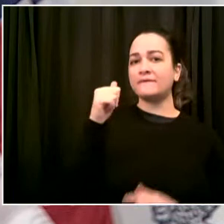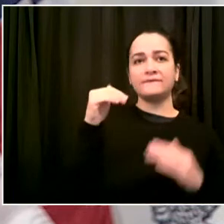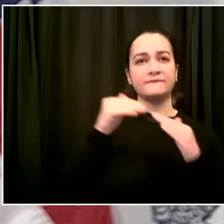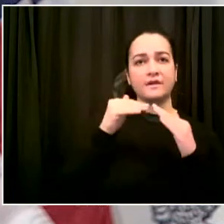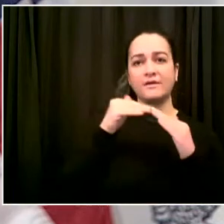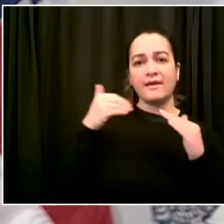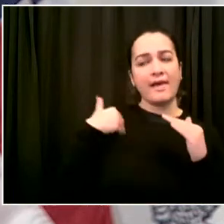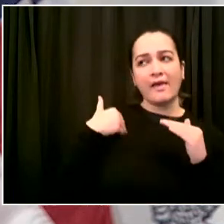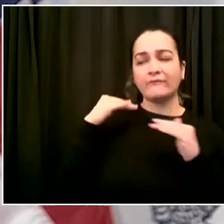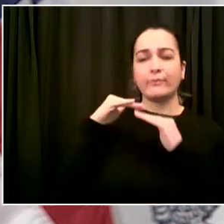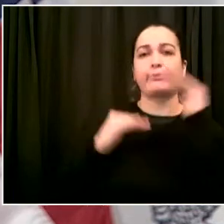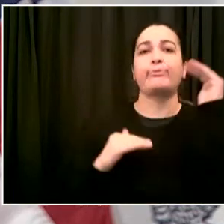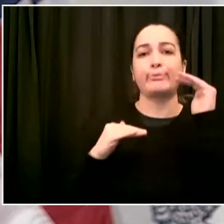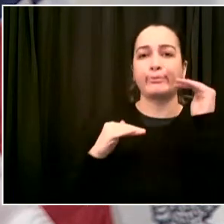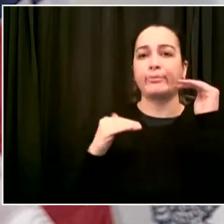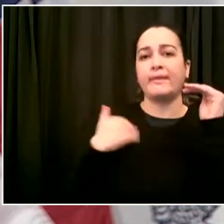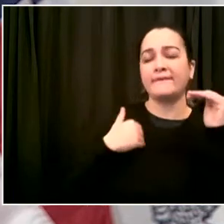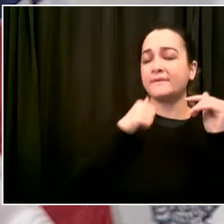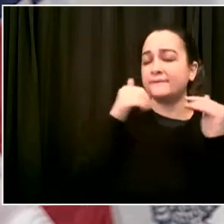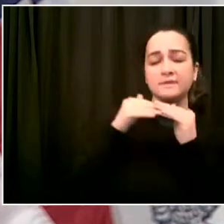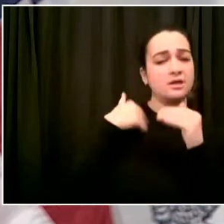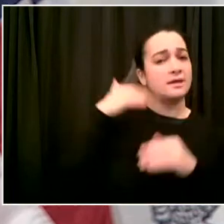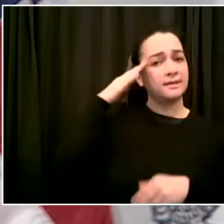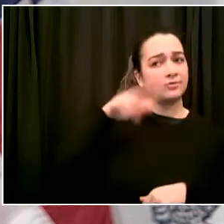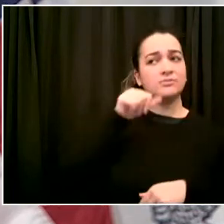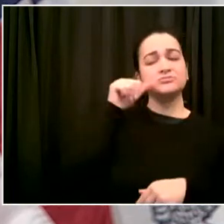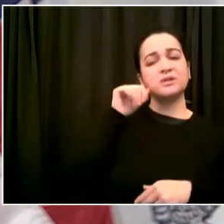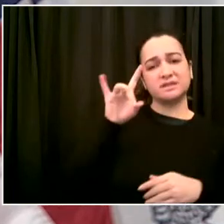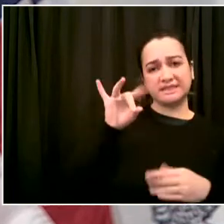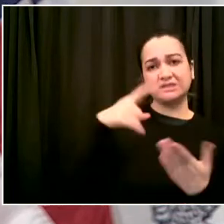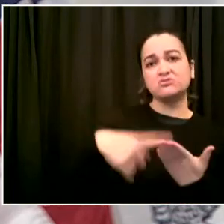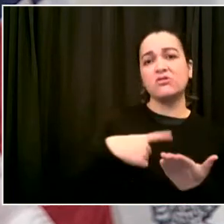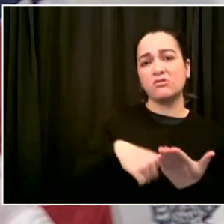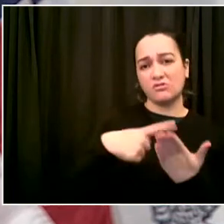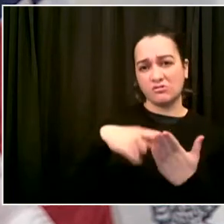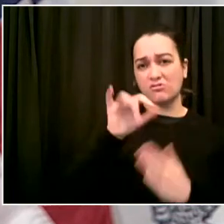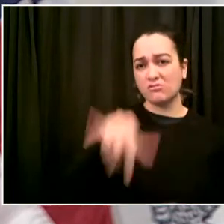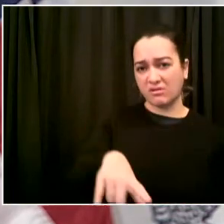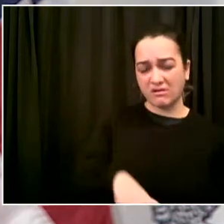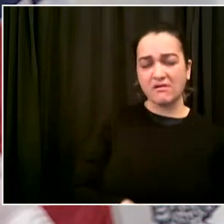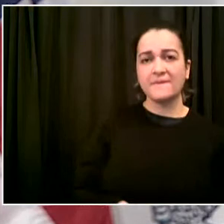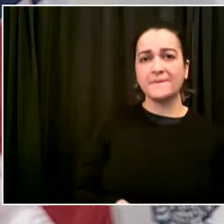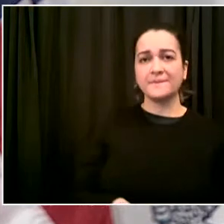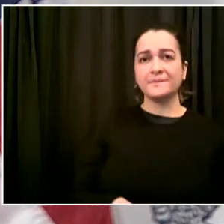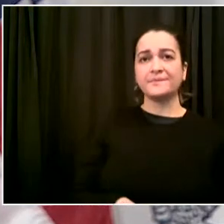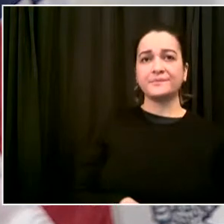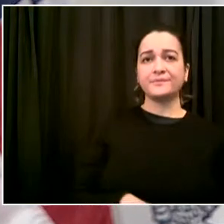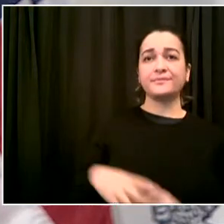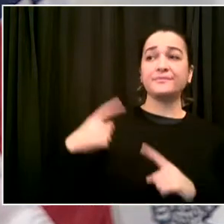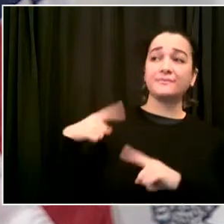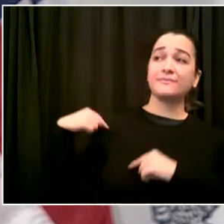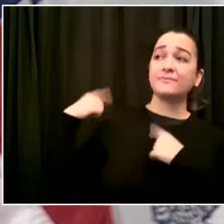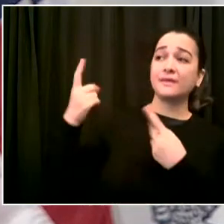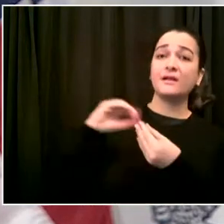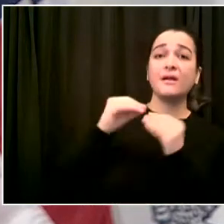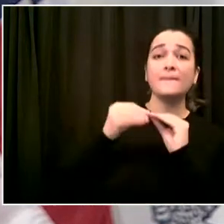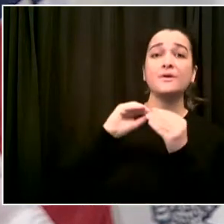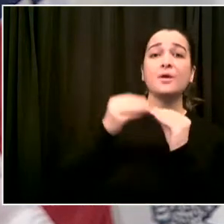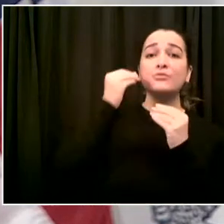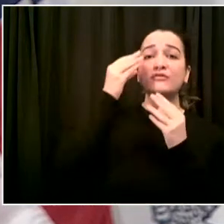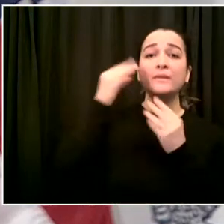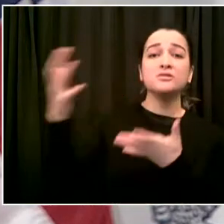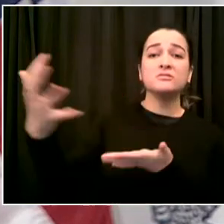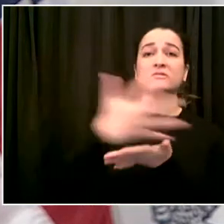announcement. We still, based on the information we have, which we need to perfect that information, but based on what we